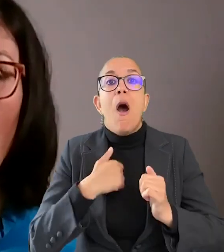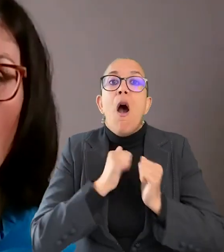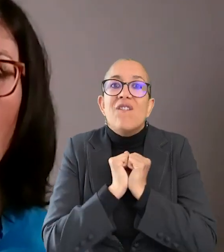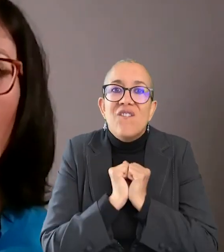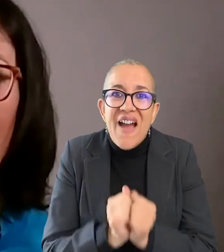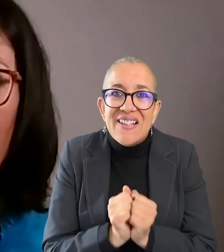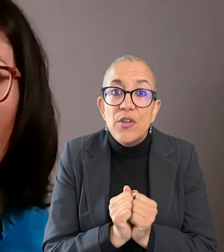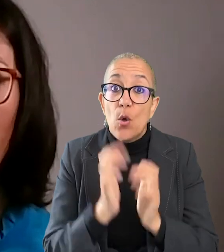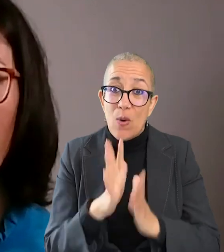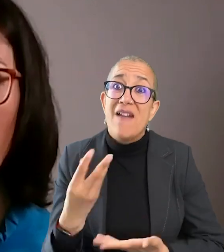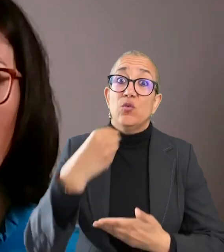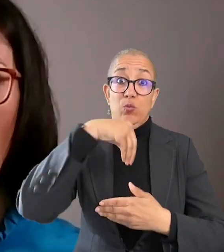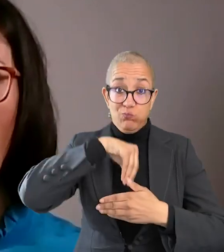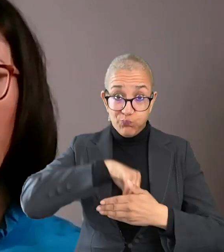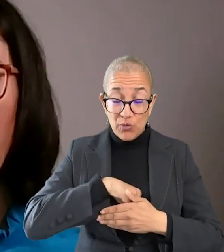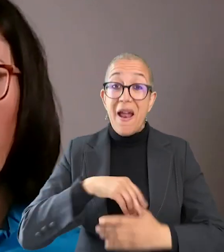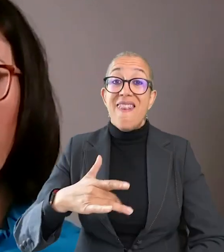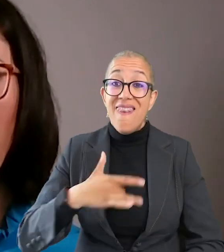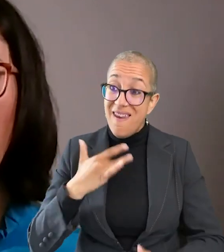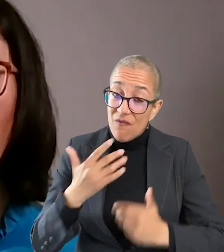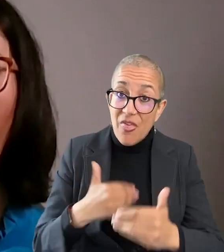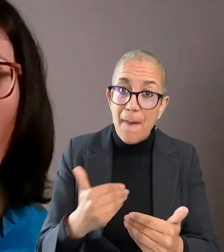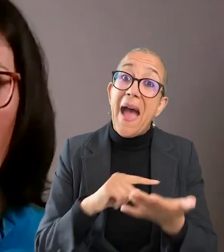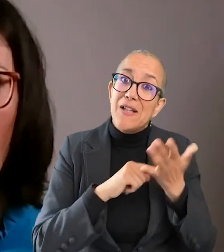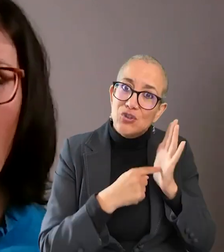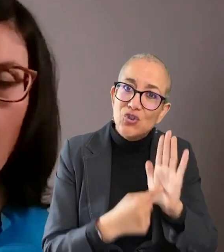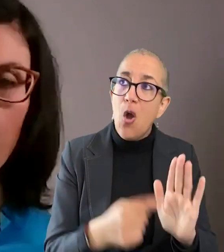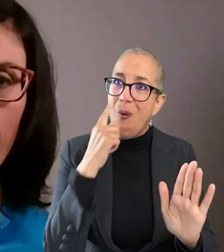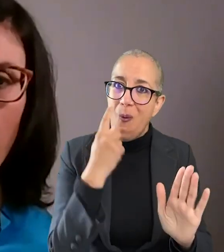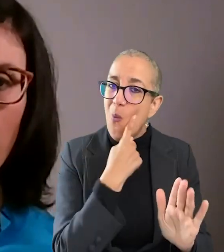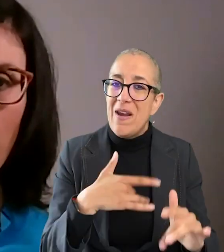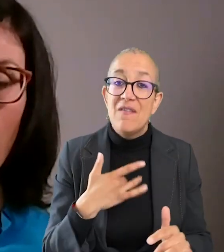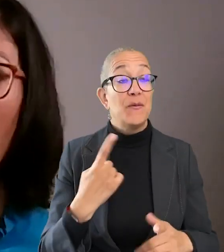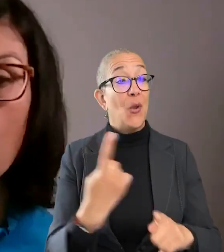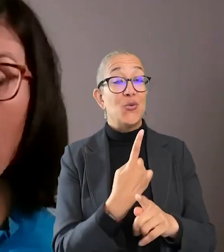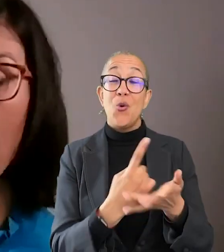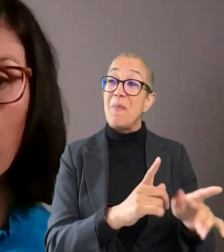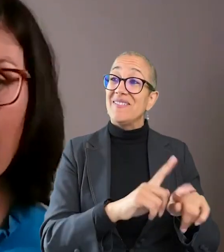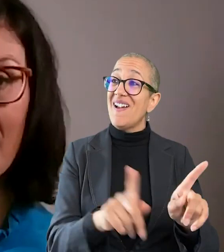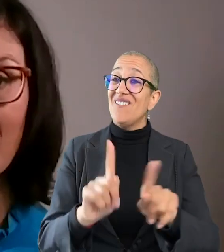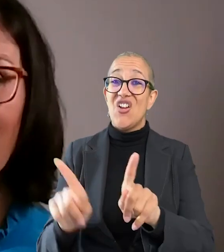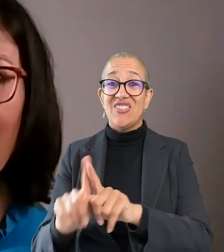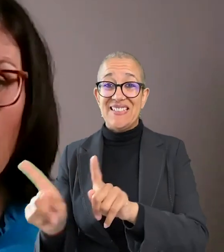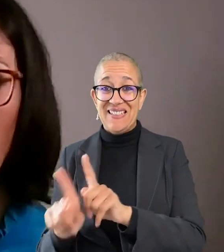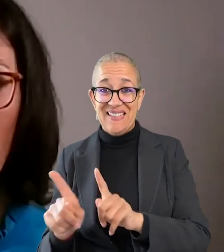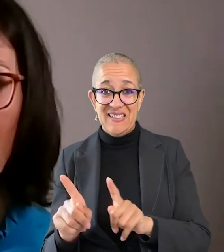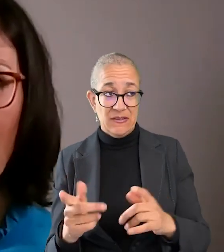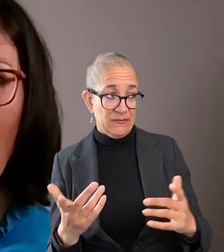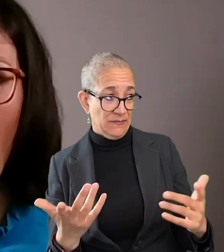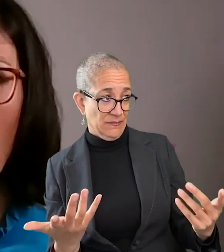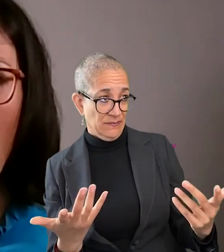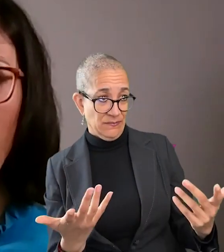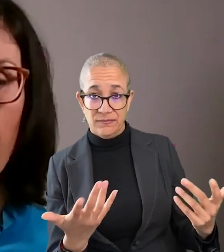have to show that we live our values. And if we then talk about diversity when our own house isn't in